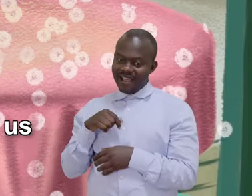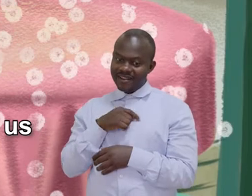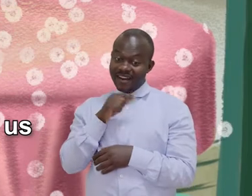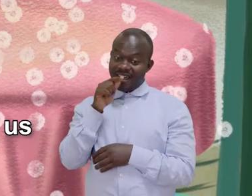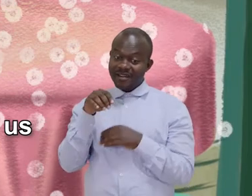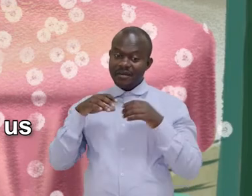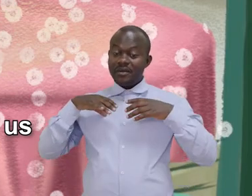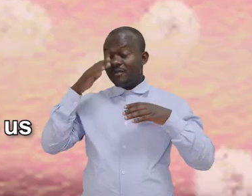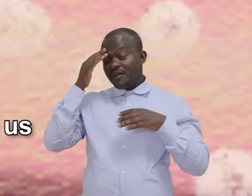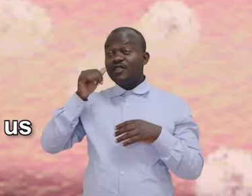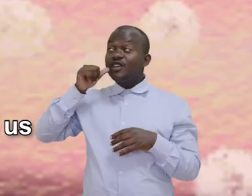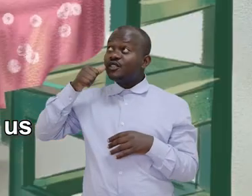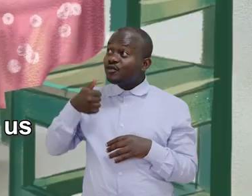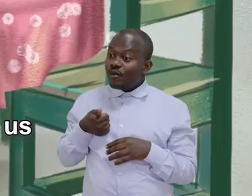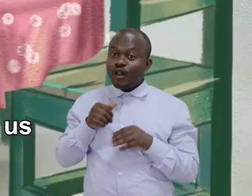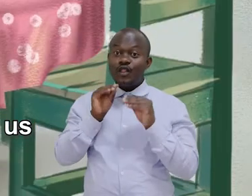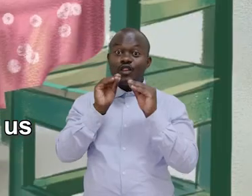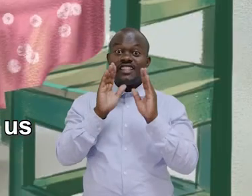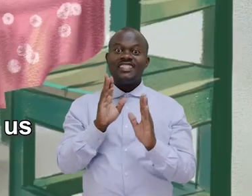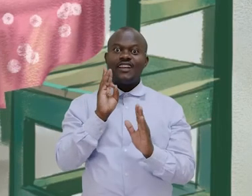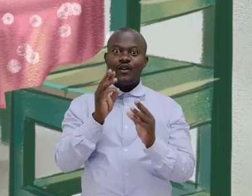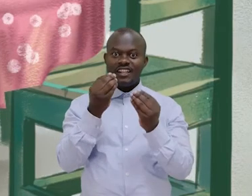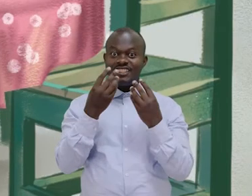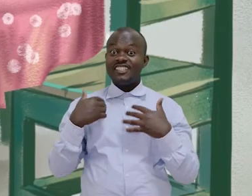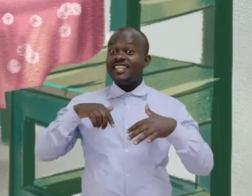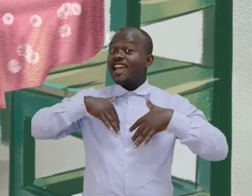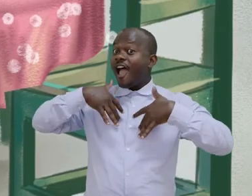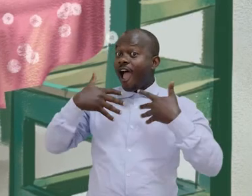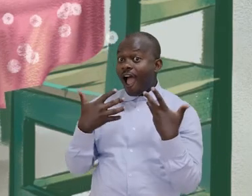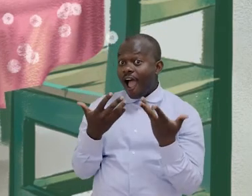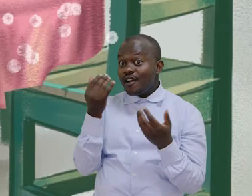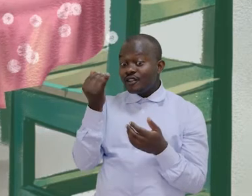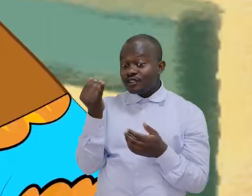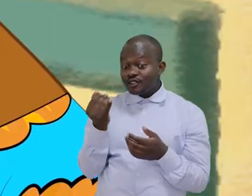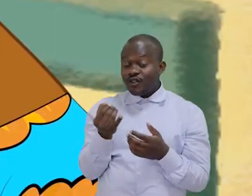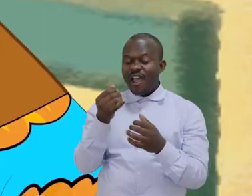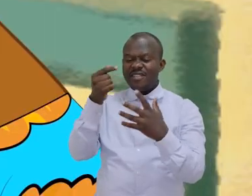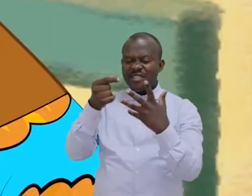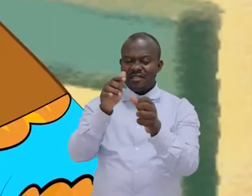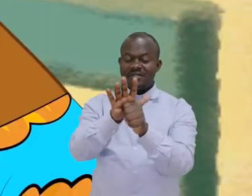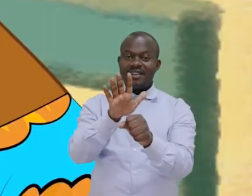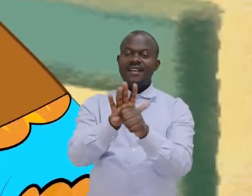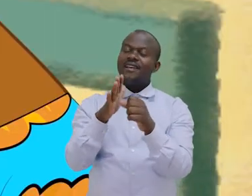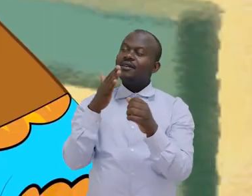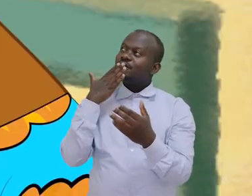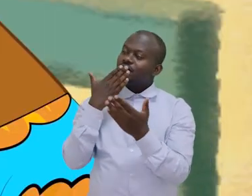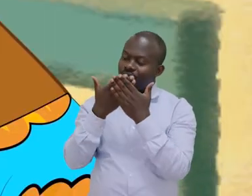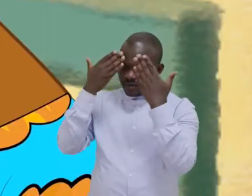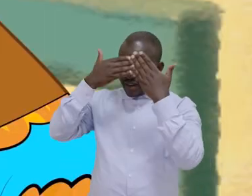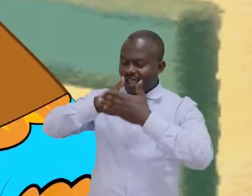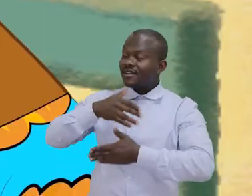will teach us how to draw even more things. Good night, ma'am. Good night, Ganza. Sleep